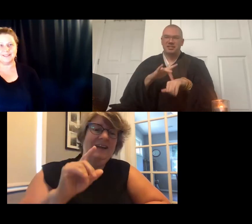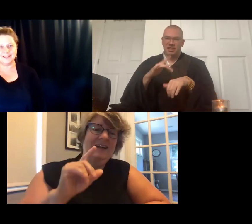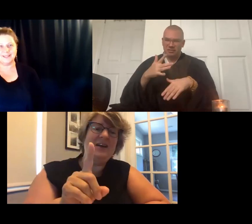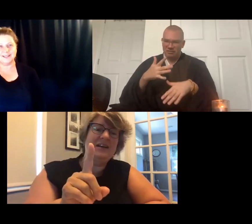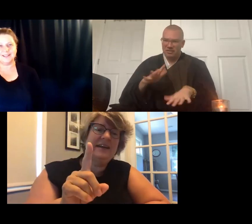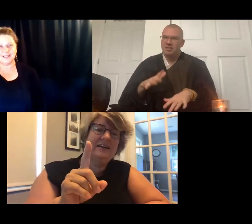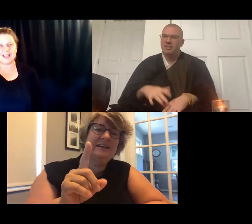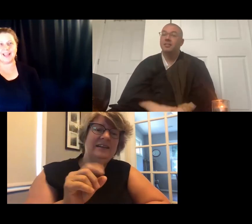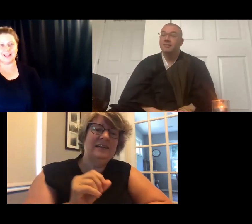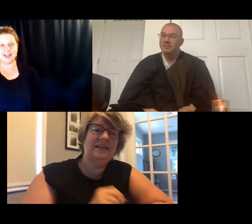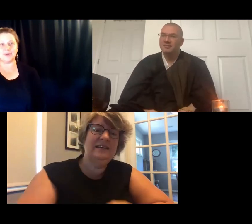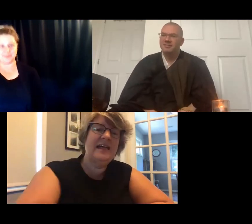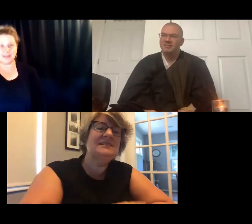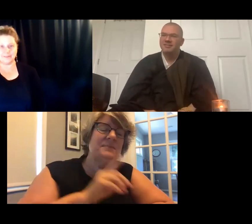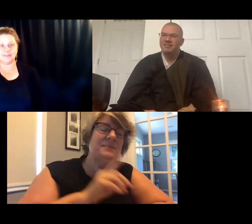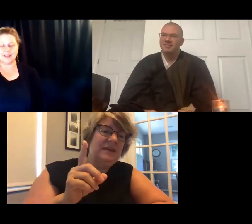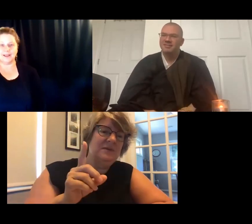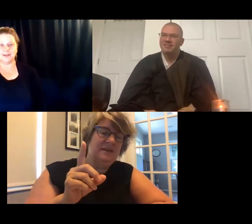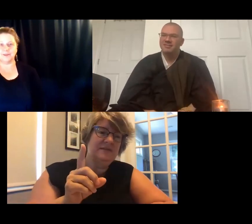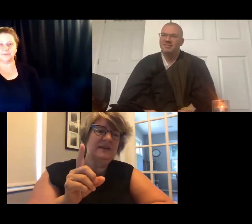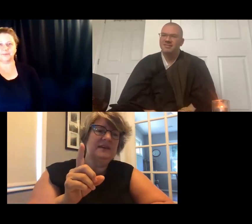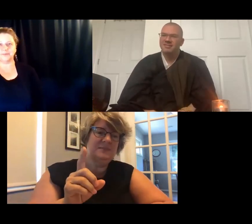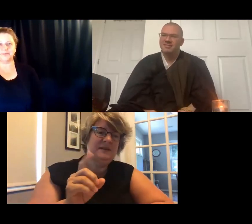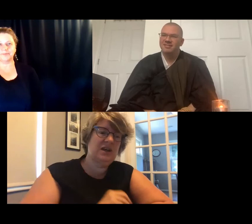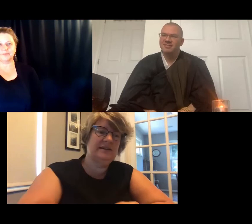in. Oh, yep.